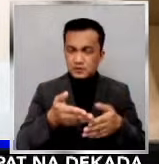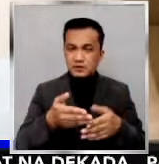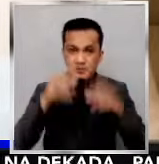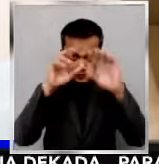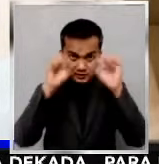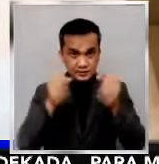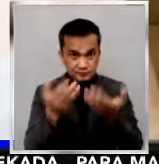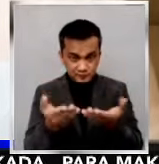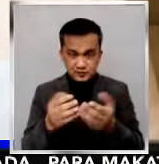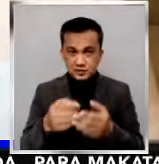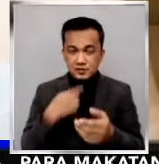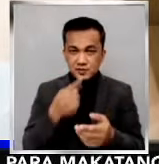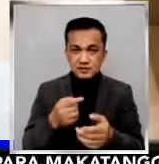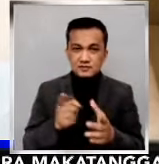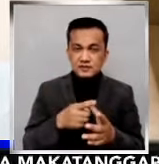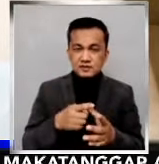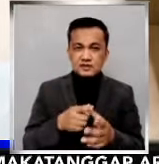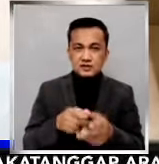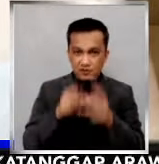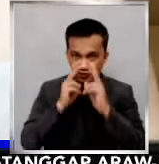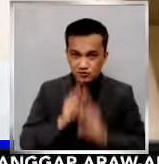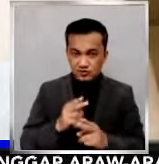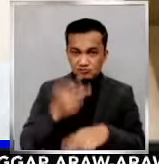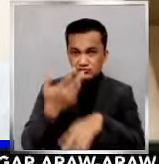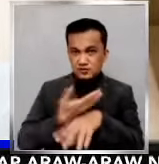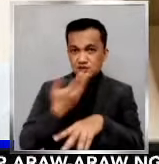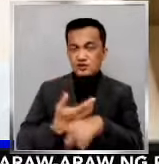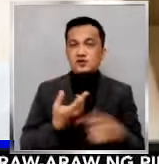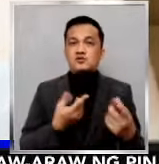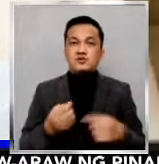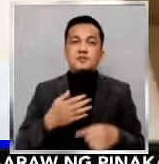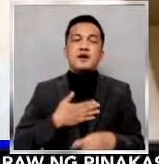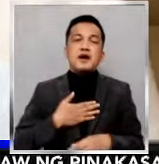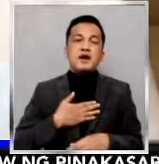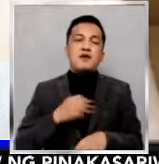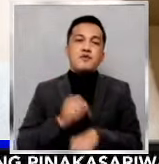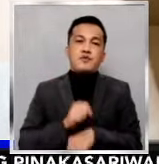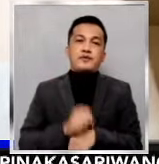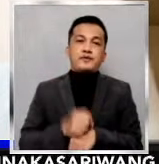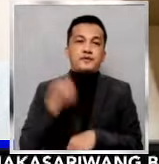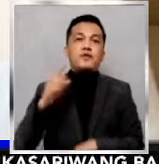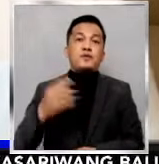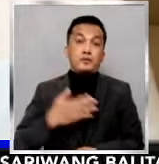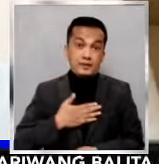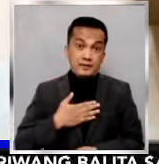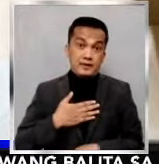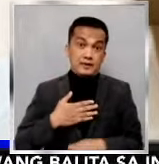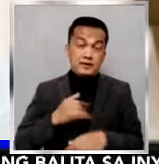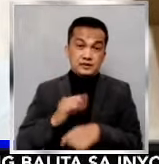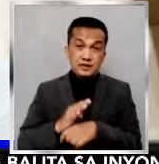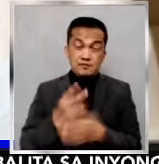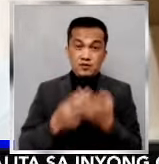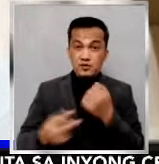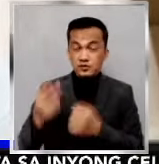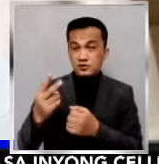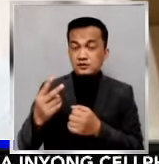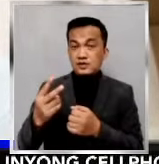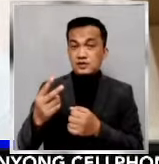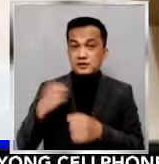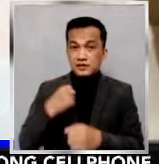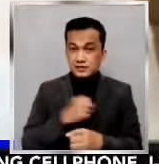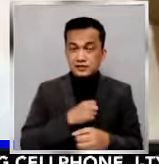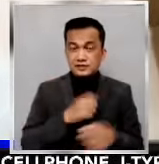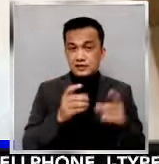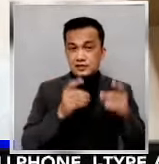to be attacked for doing my job and for me, my job both at the Senate and at the Red Cross. I have nothing to be ashamed